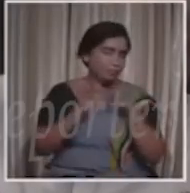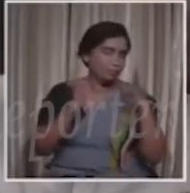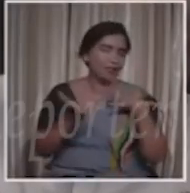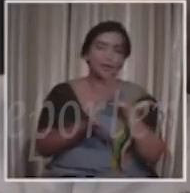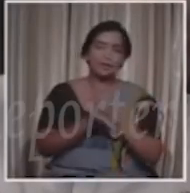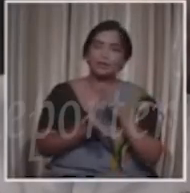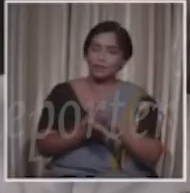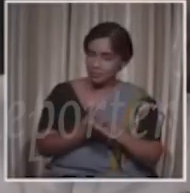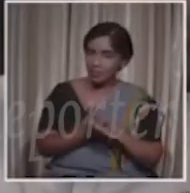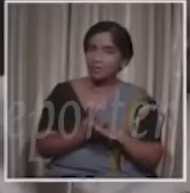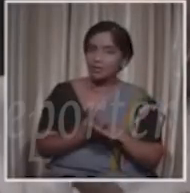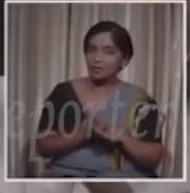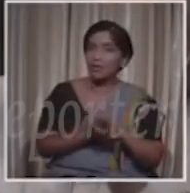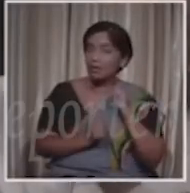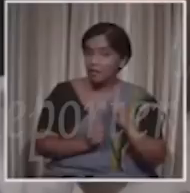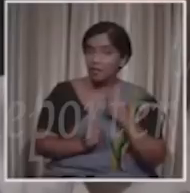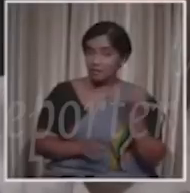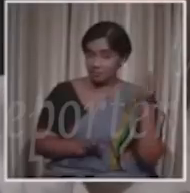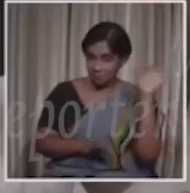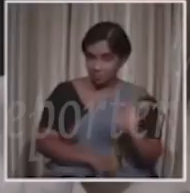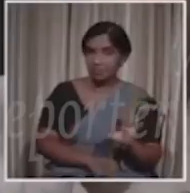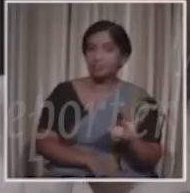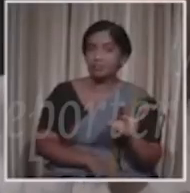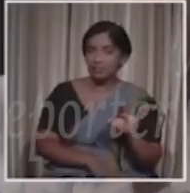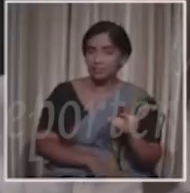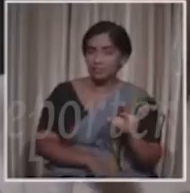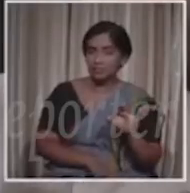happy. Because I have come here,